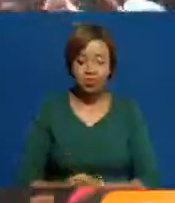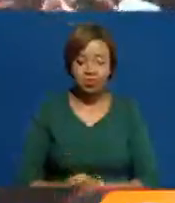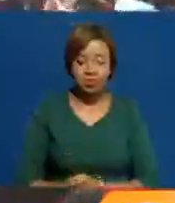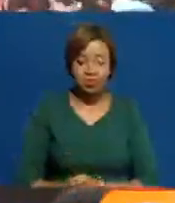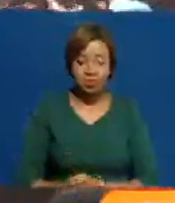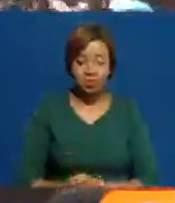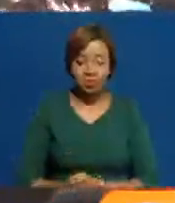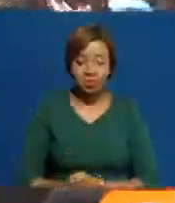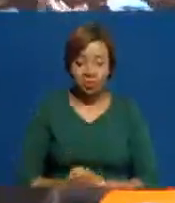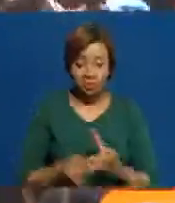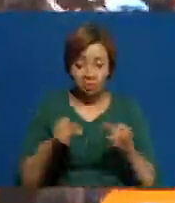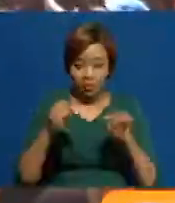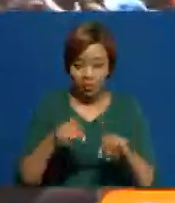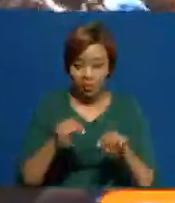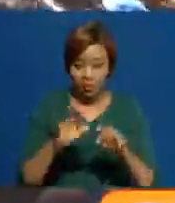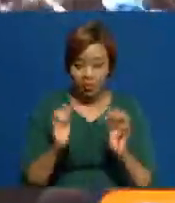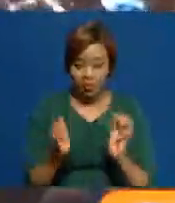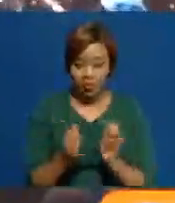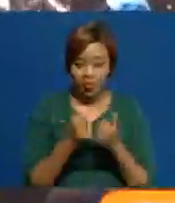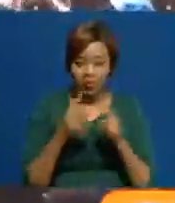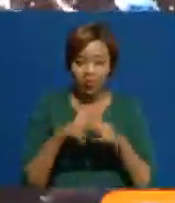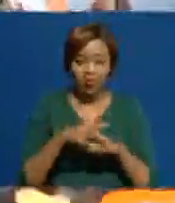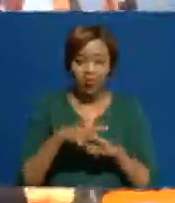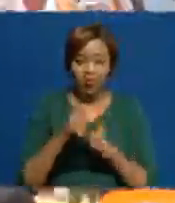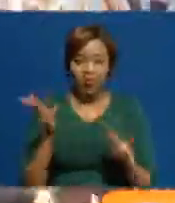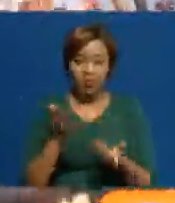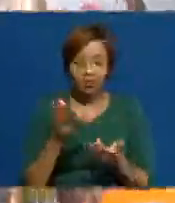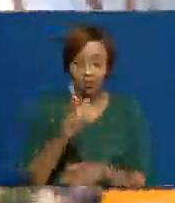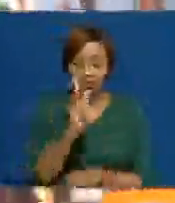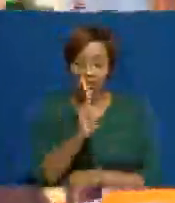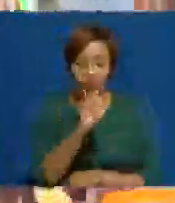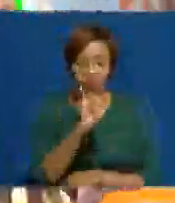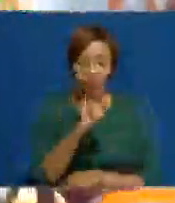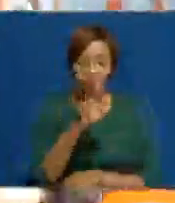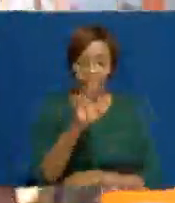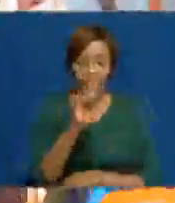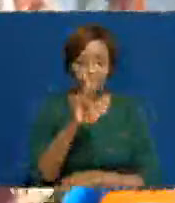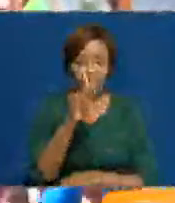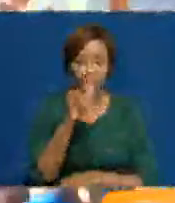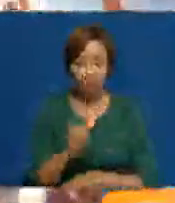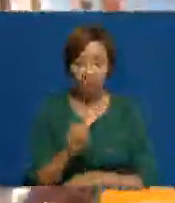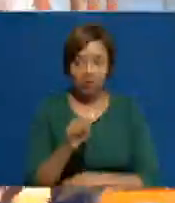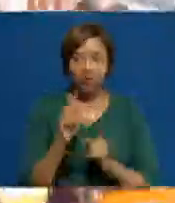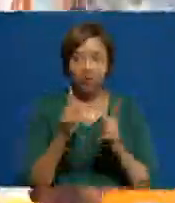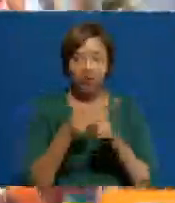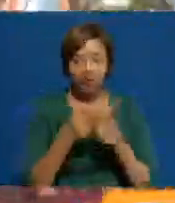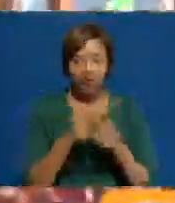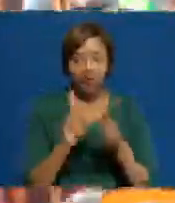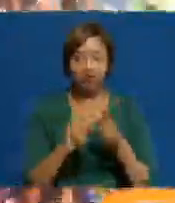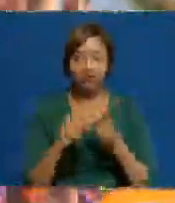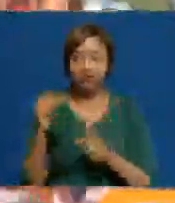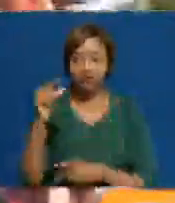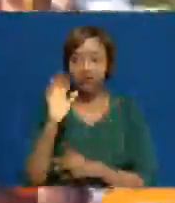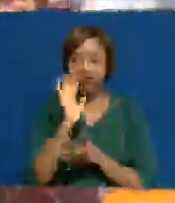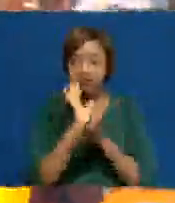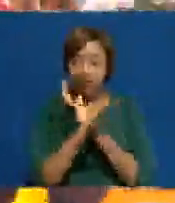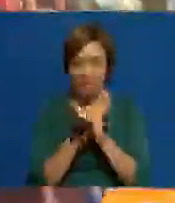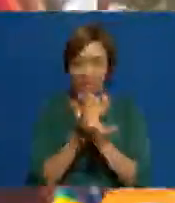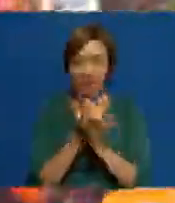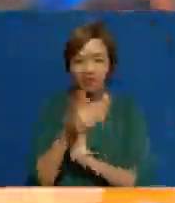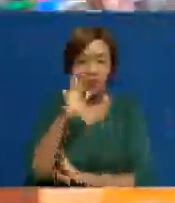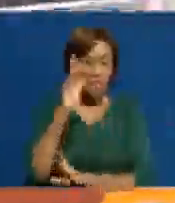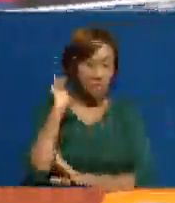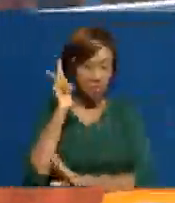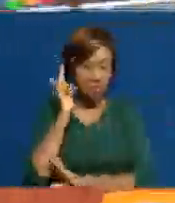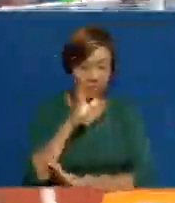The day's event kicking off in Keroka before Azimio top brass addressed a rally at the Gusi Stadium in Kisii town.